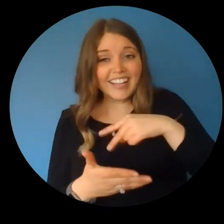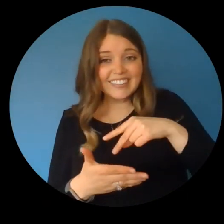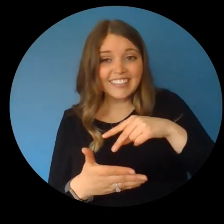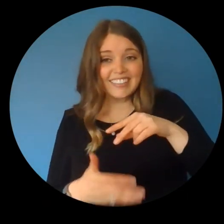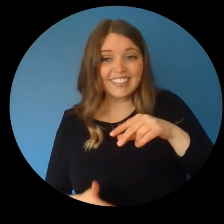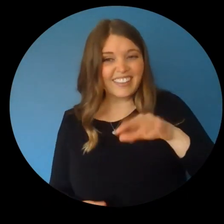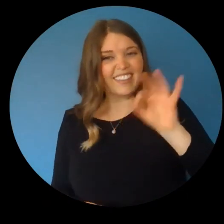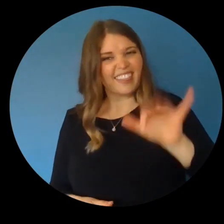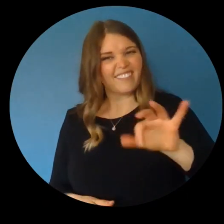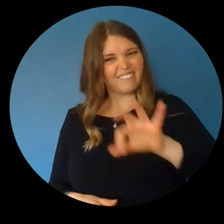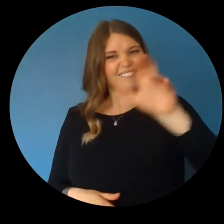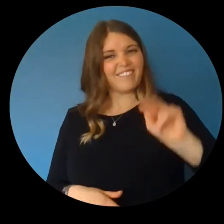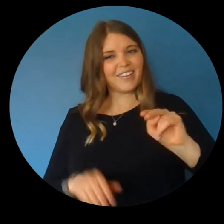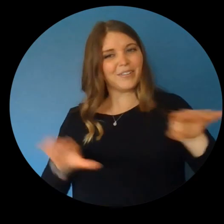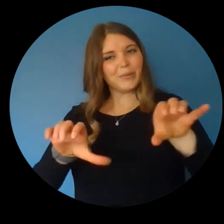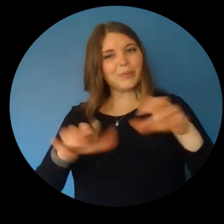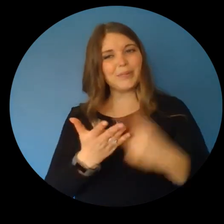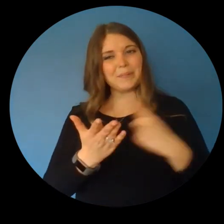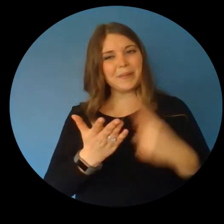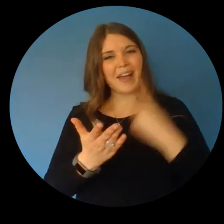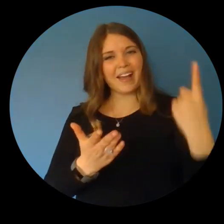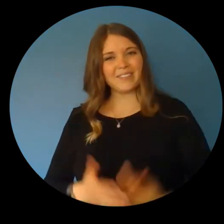thing to do sometimes.